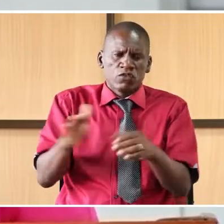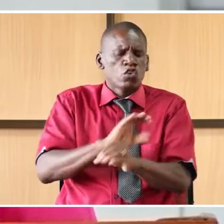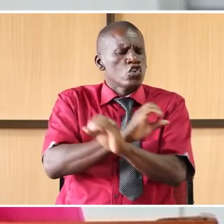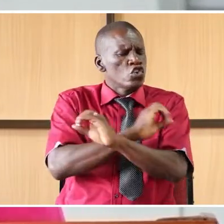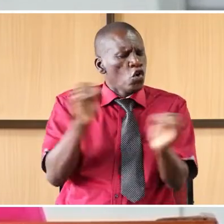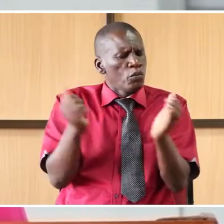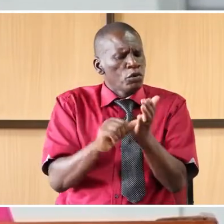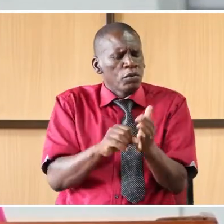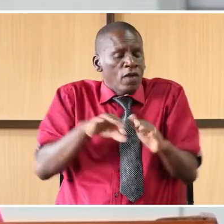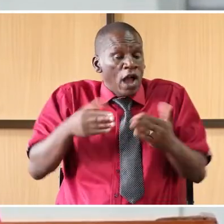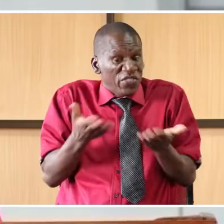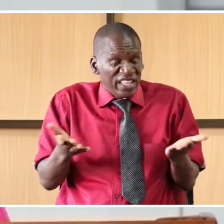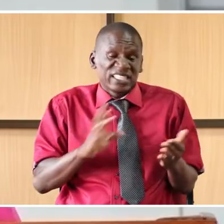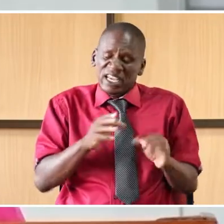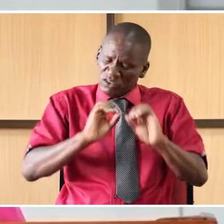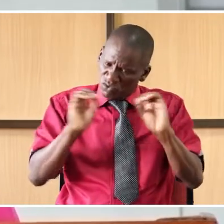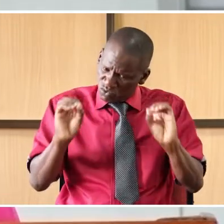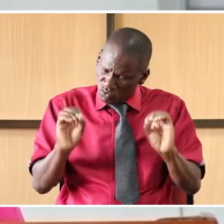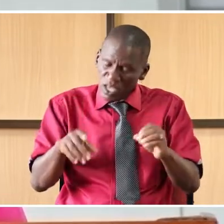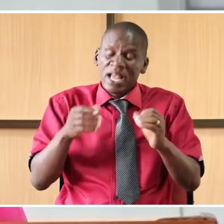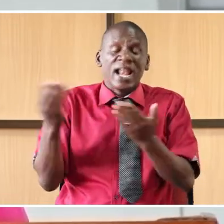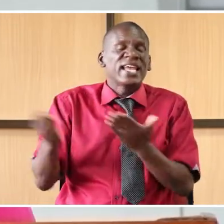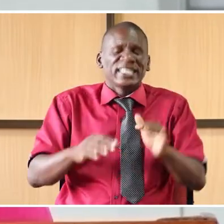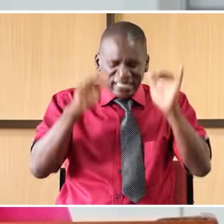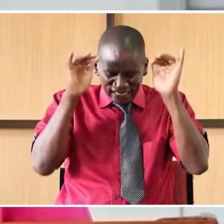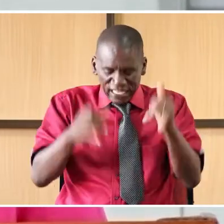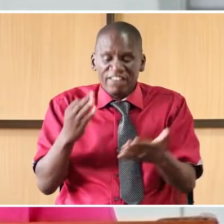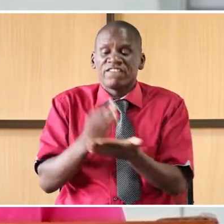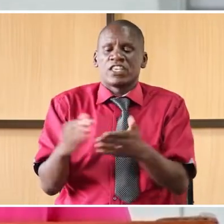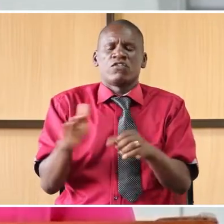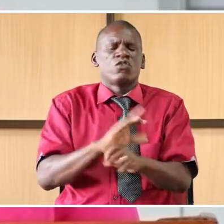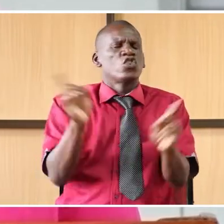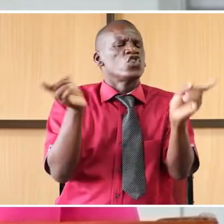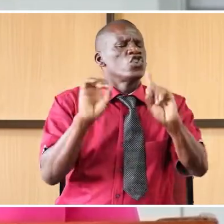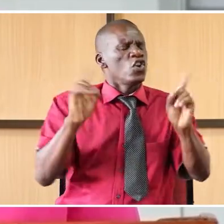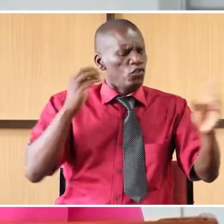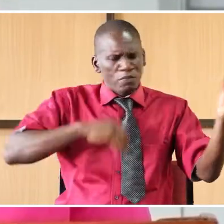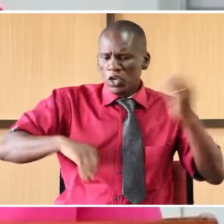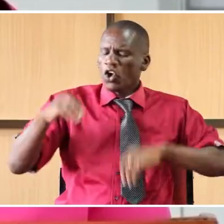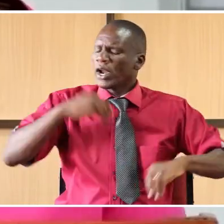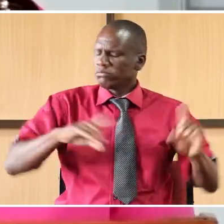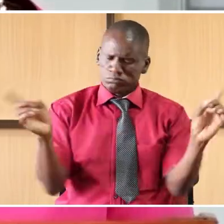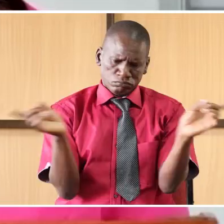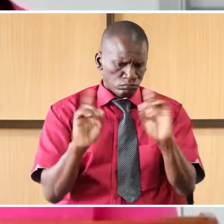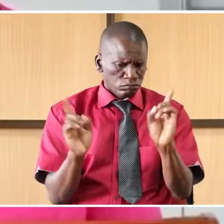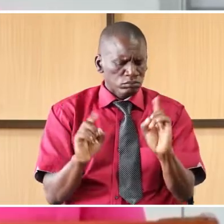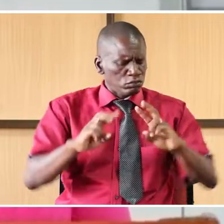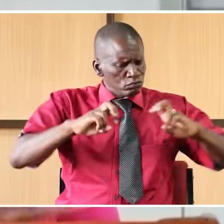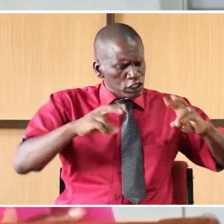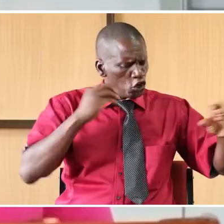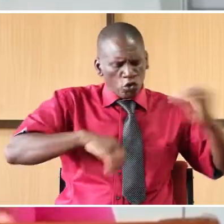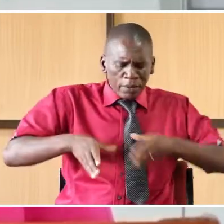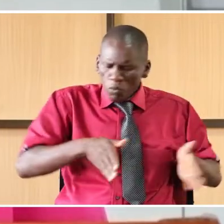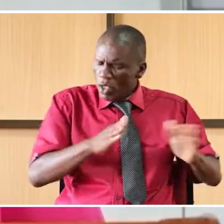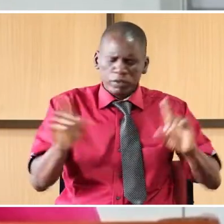doesn't matter how things are. Let us be faithful. Do not be corrupt in any way. Do not look for